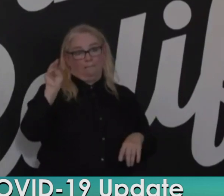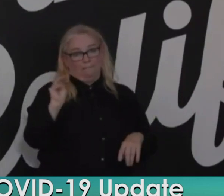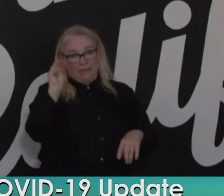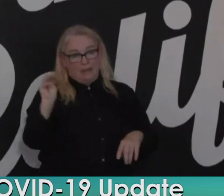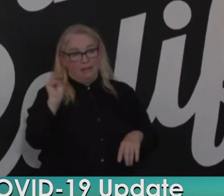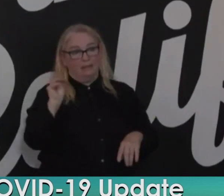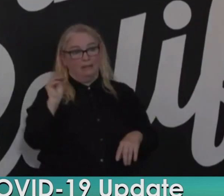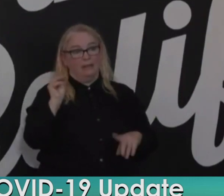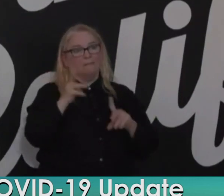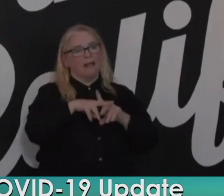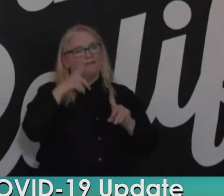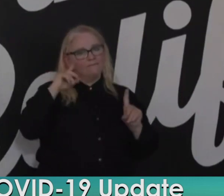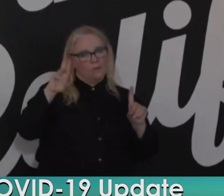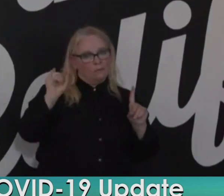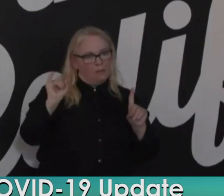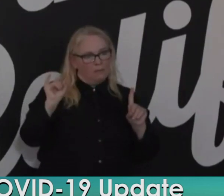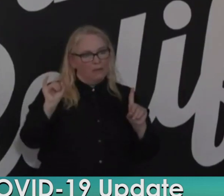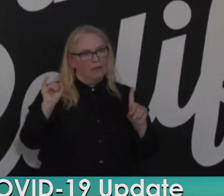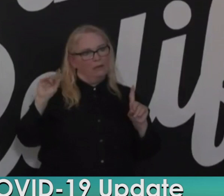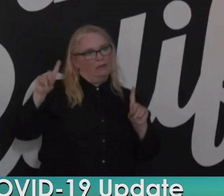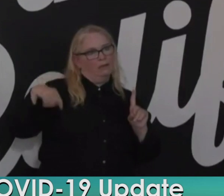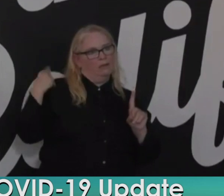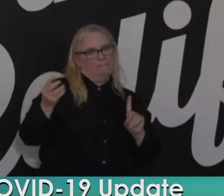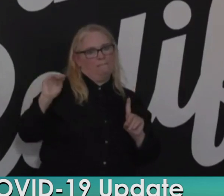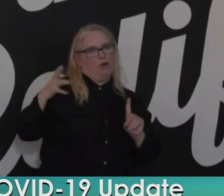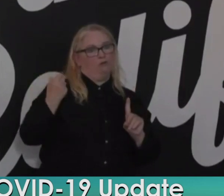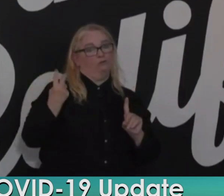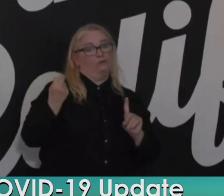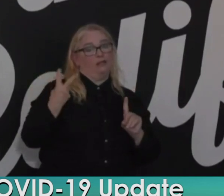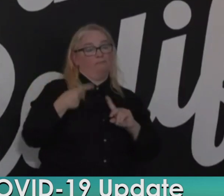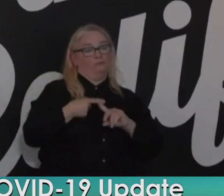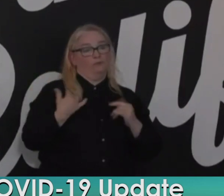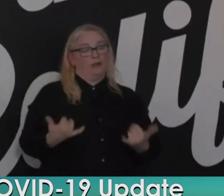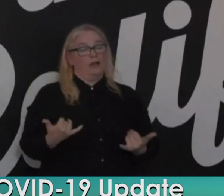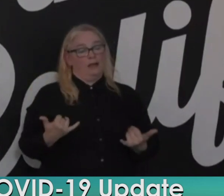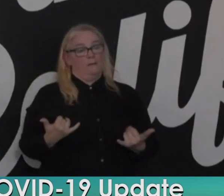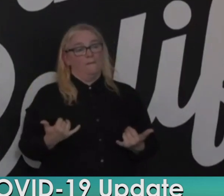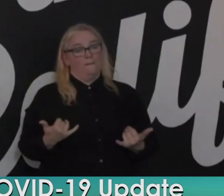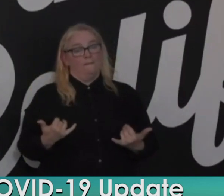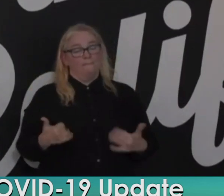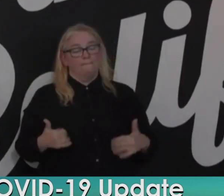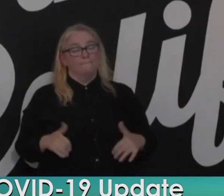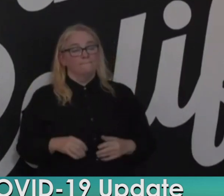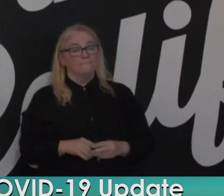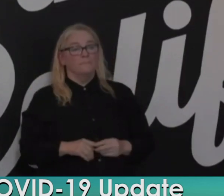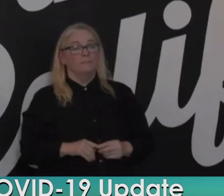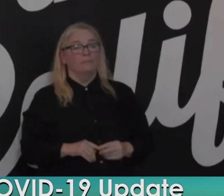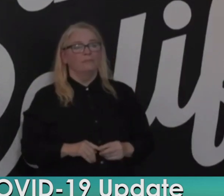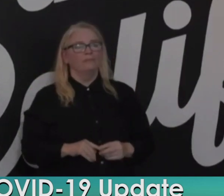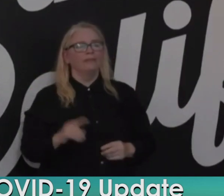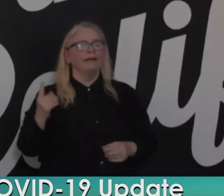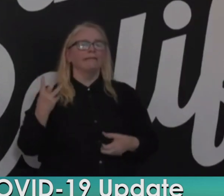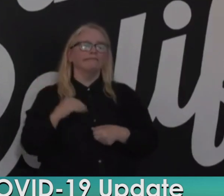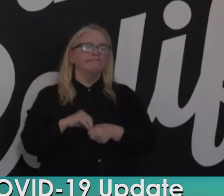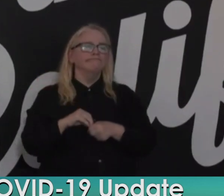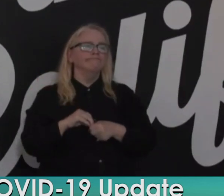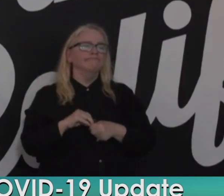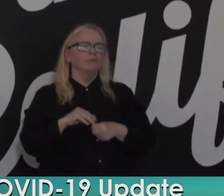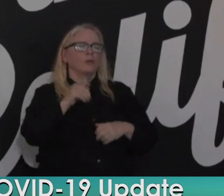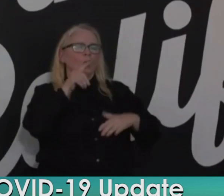since March 15th, but since March 12th. That includes people under the PUA program, a lot